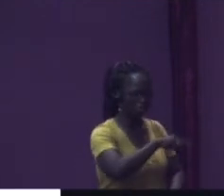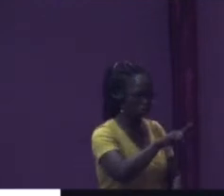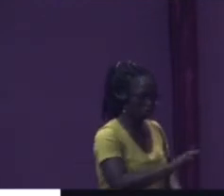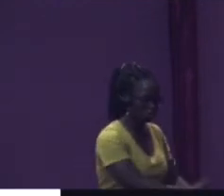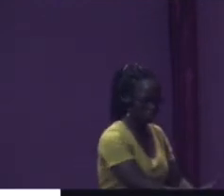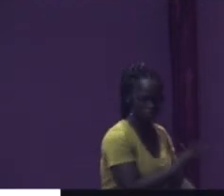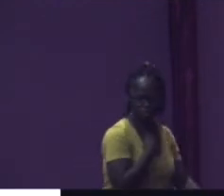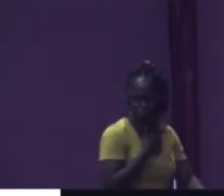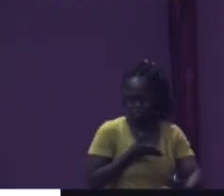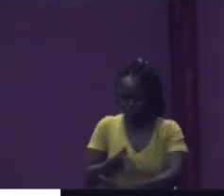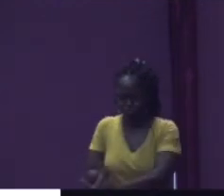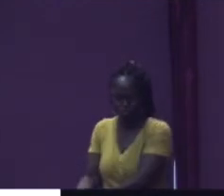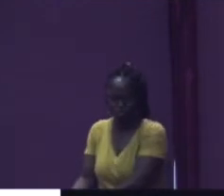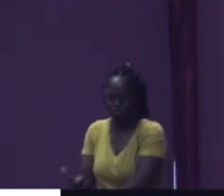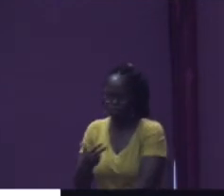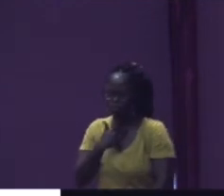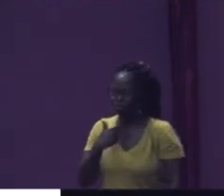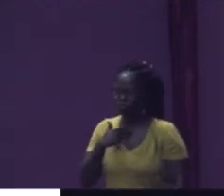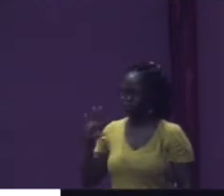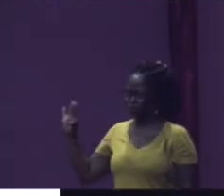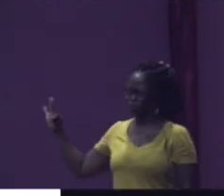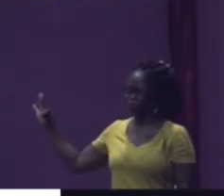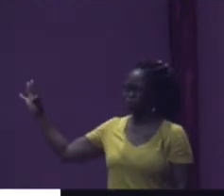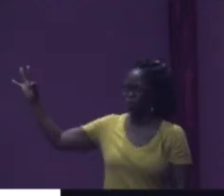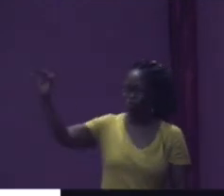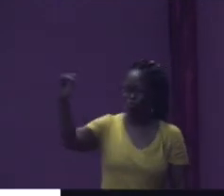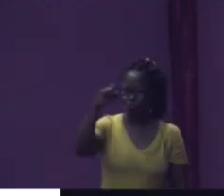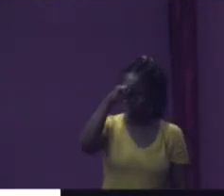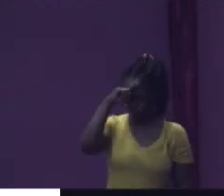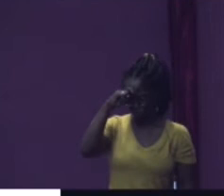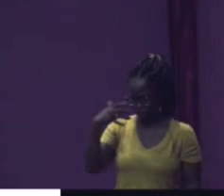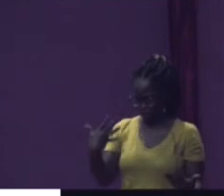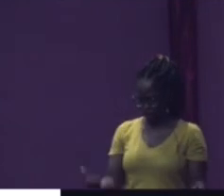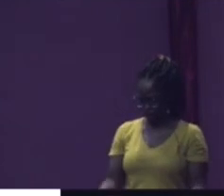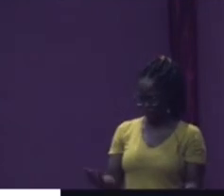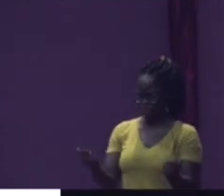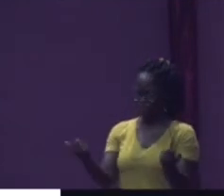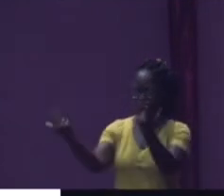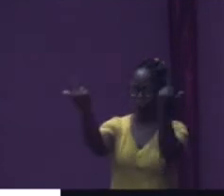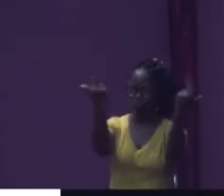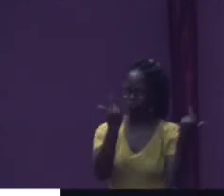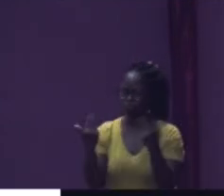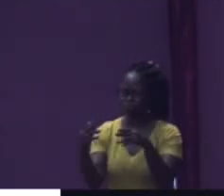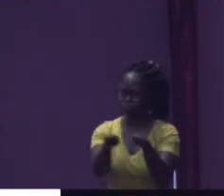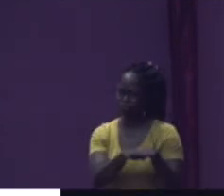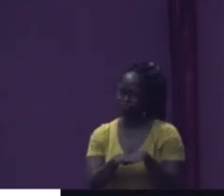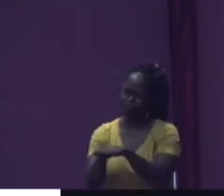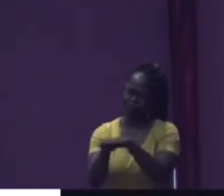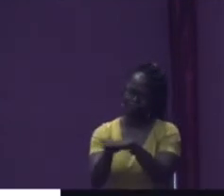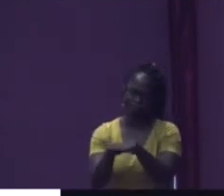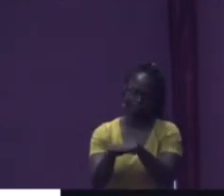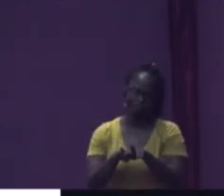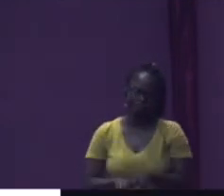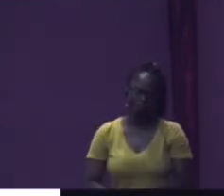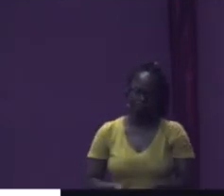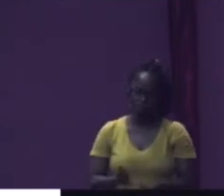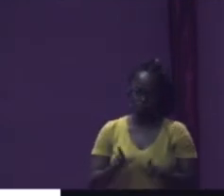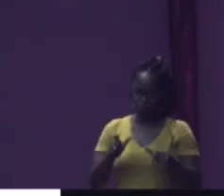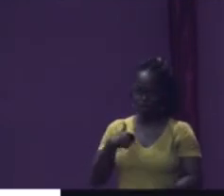the national hospitals are the same, but the district hospital where I was, that was the practice.